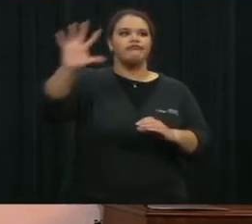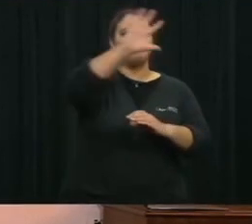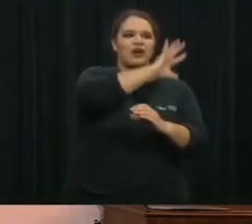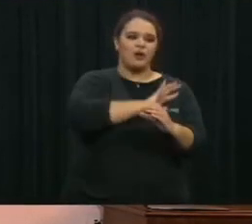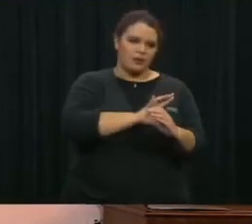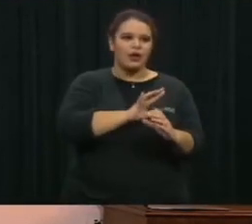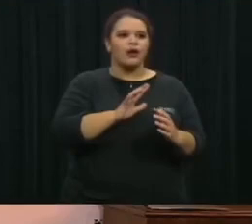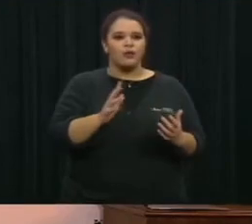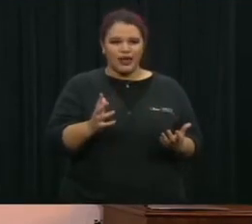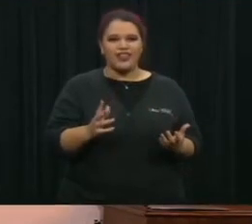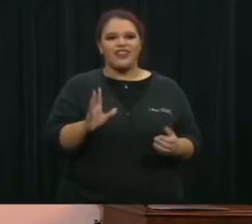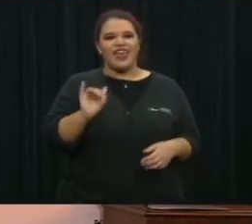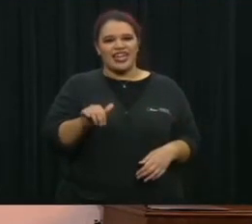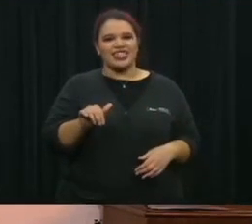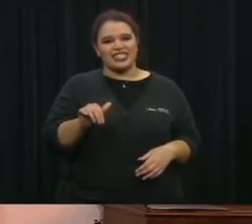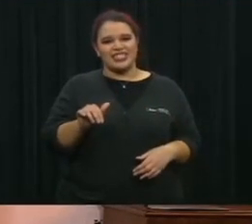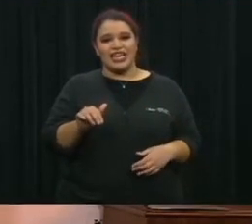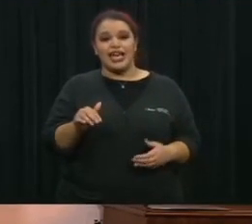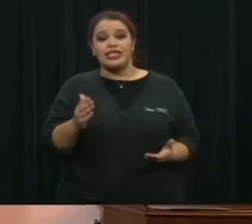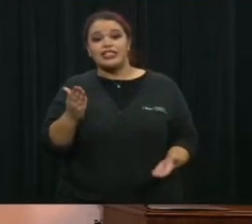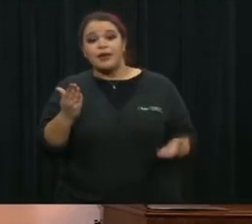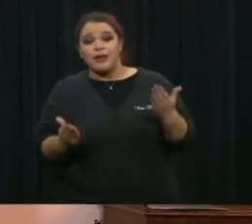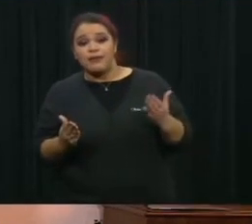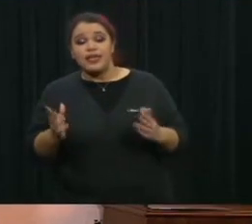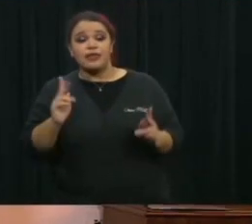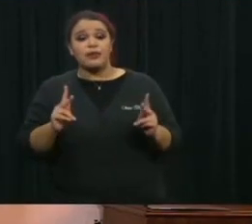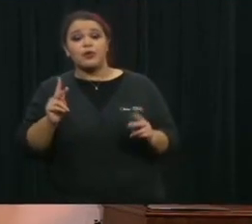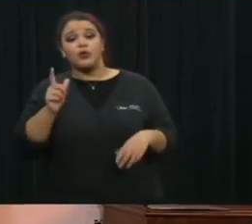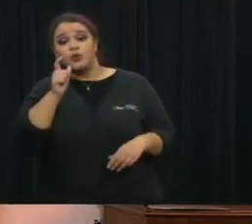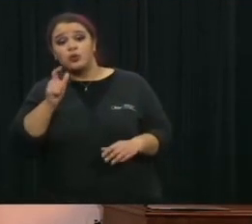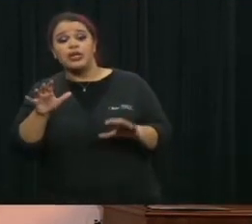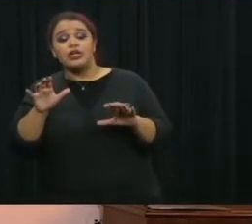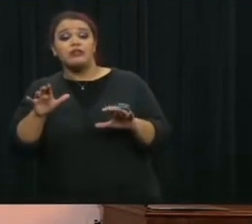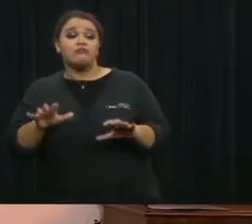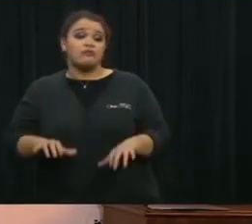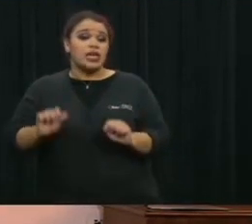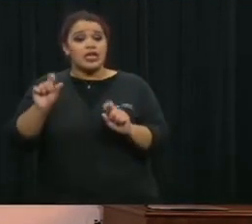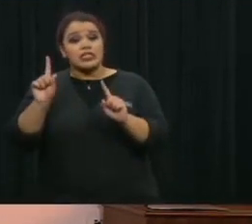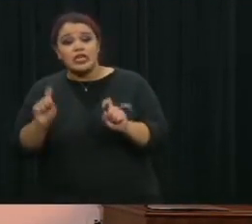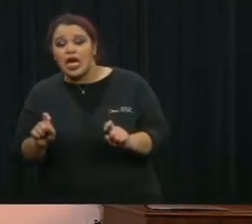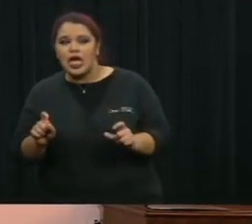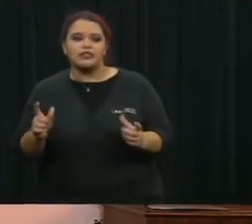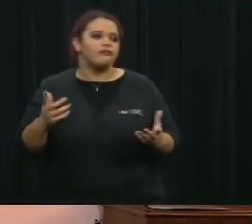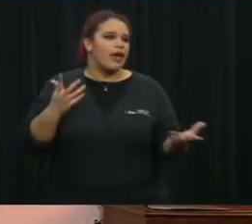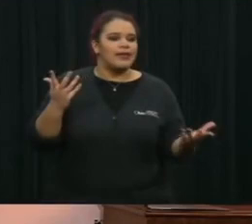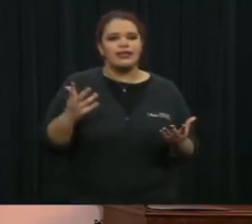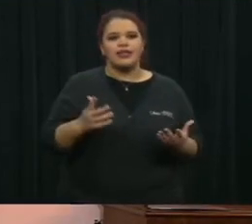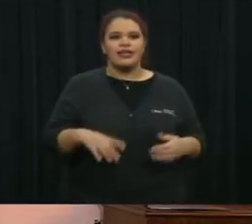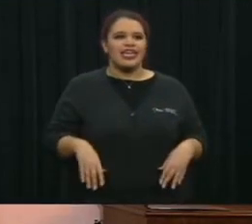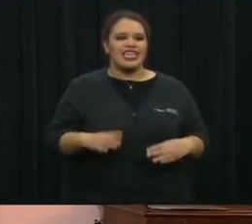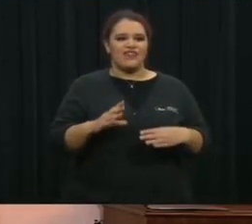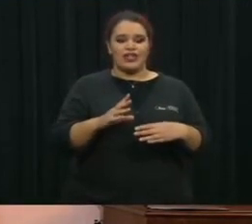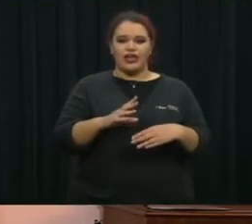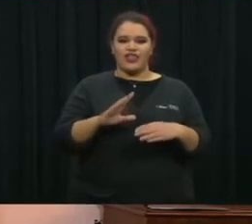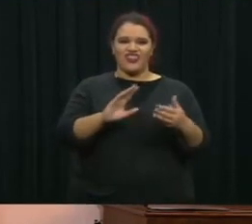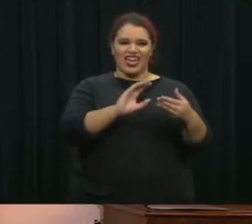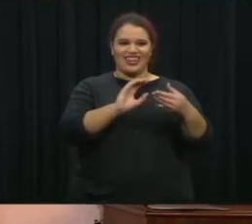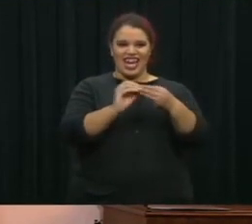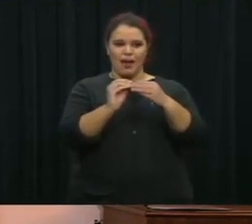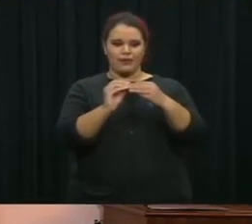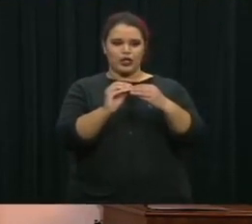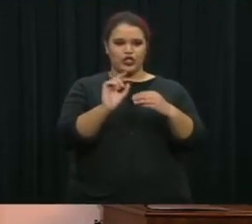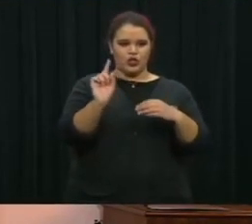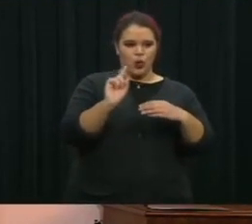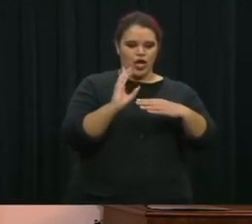typical demographics that we give, including the age range, which again, even medians can be very skewed by numbers of cases. But I have to say, we